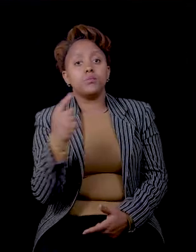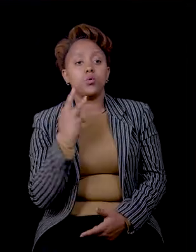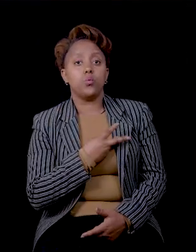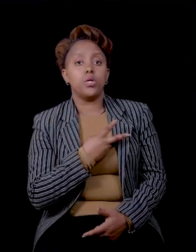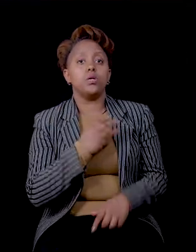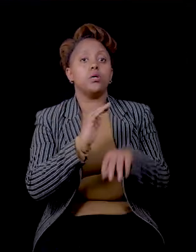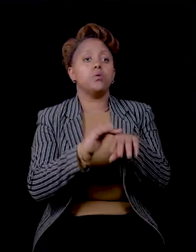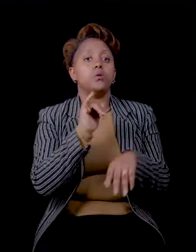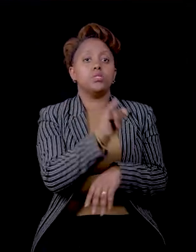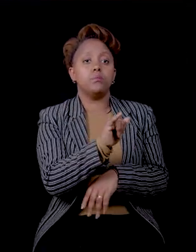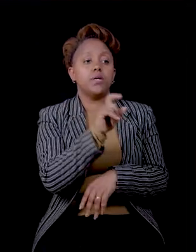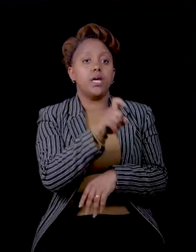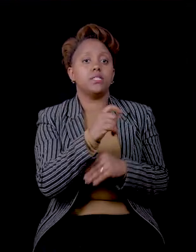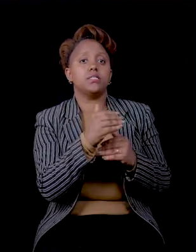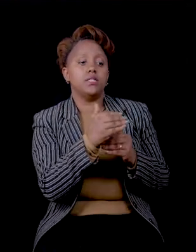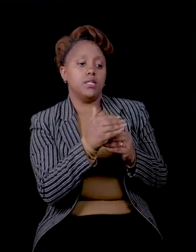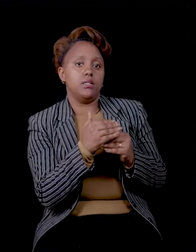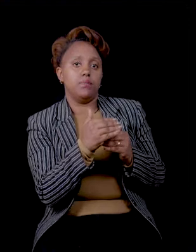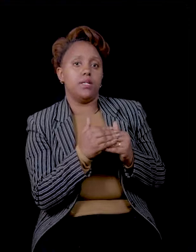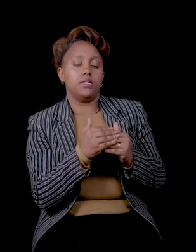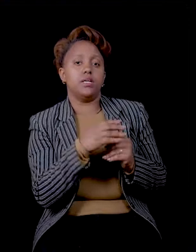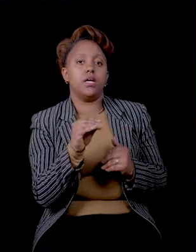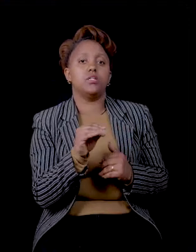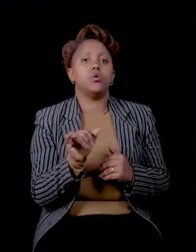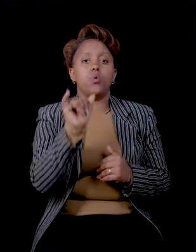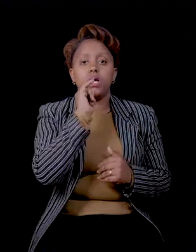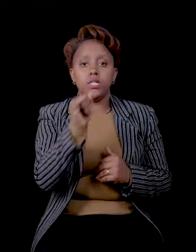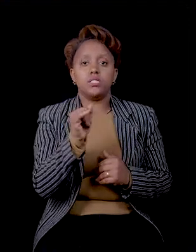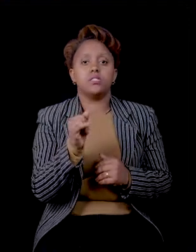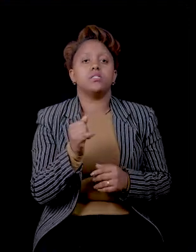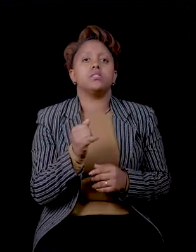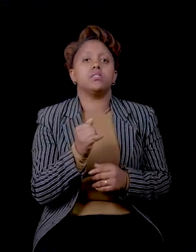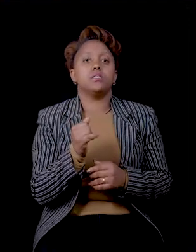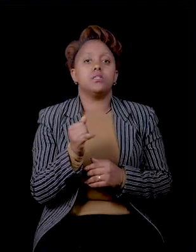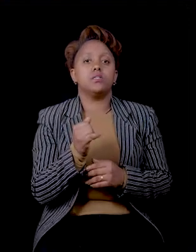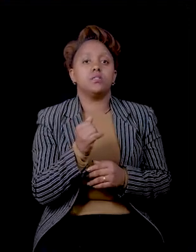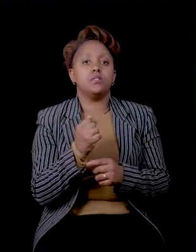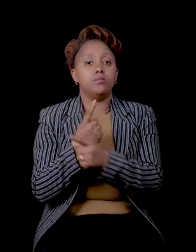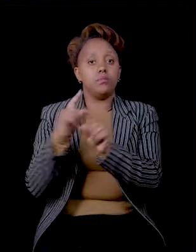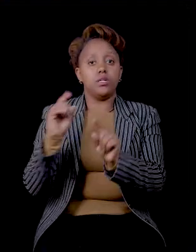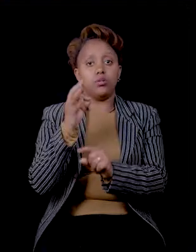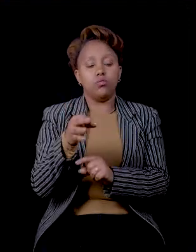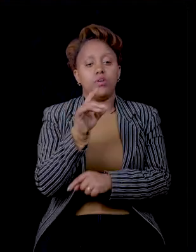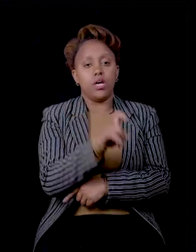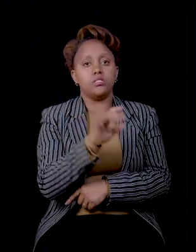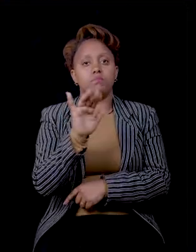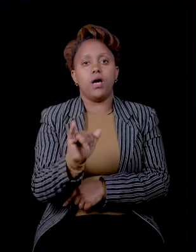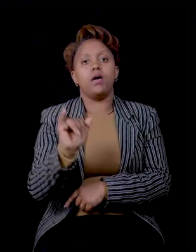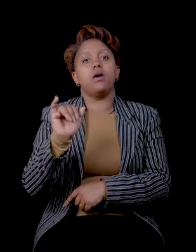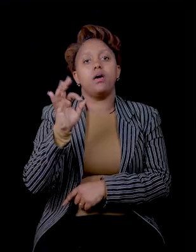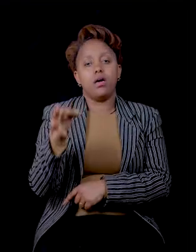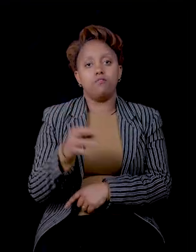Sometimes we call them x as independent and y dependent of x by